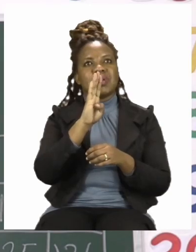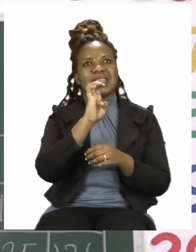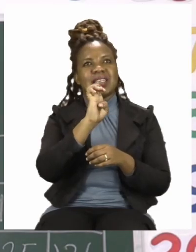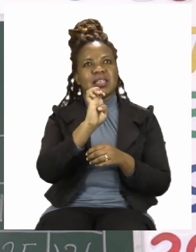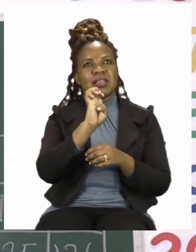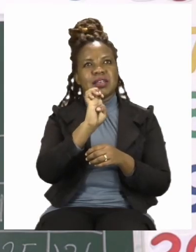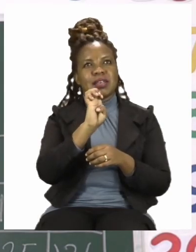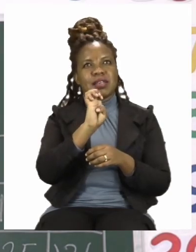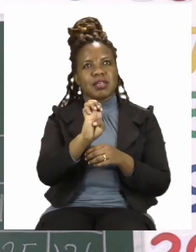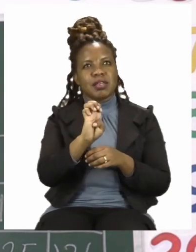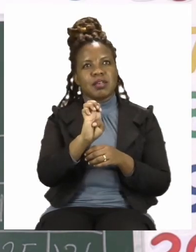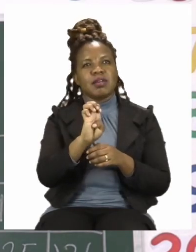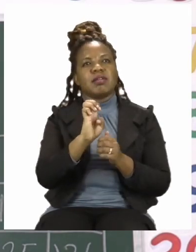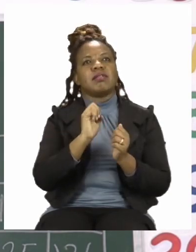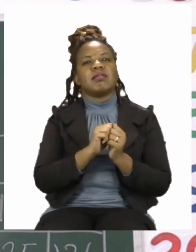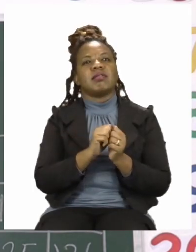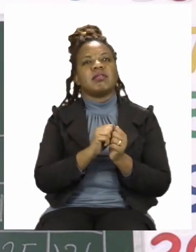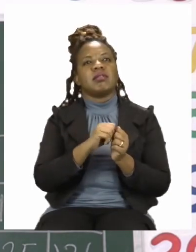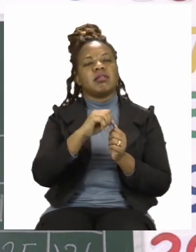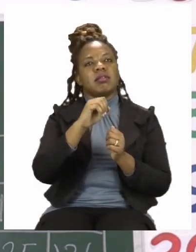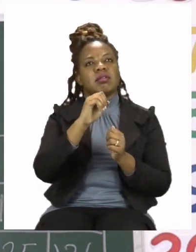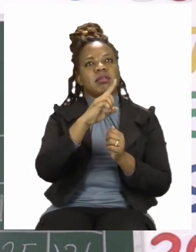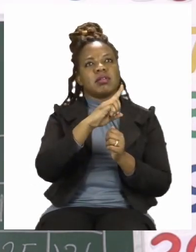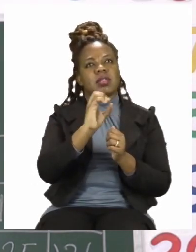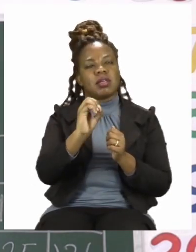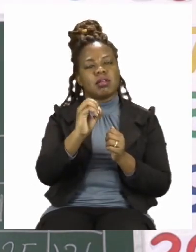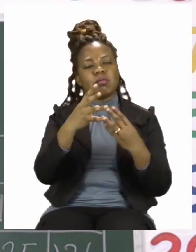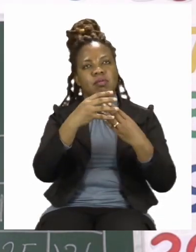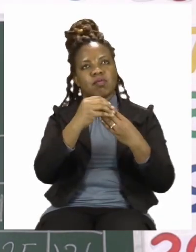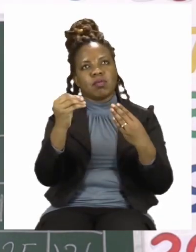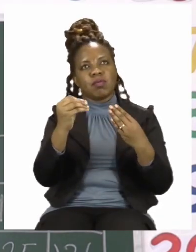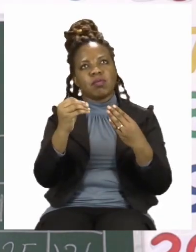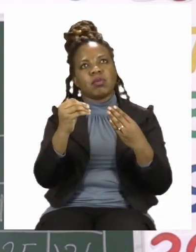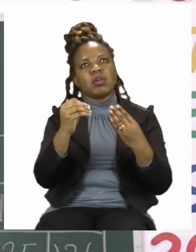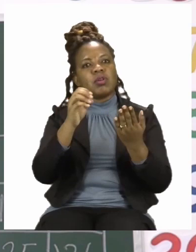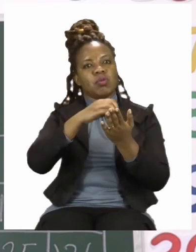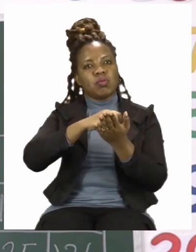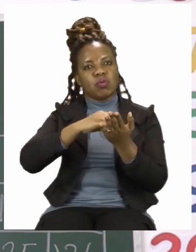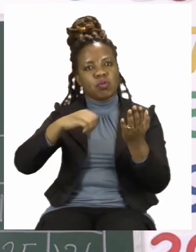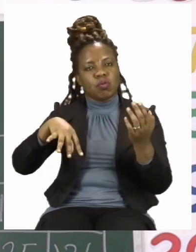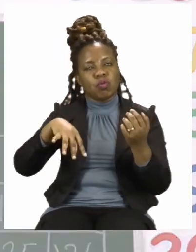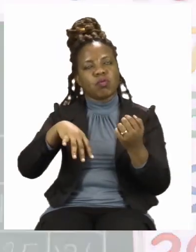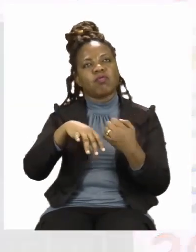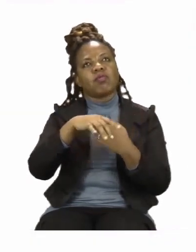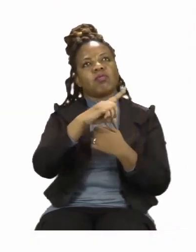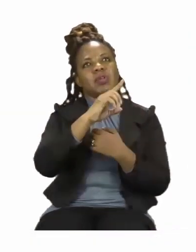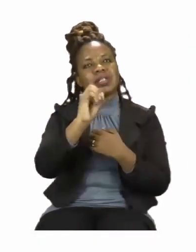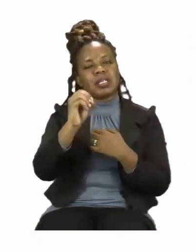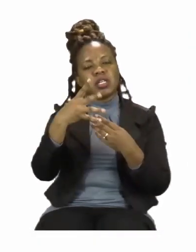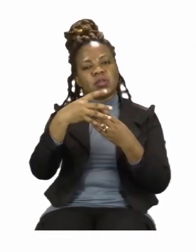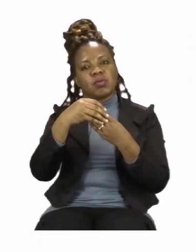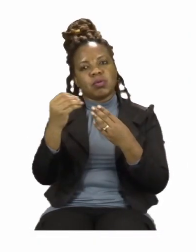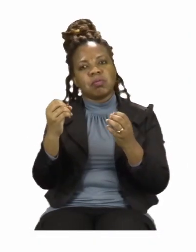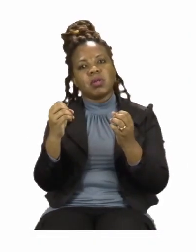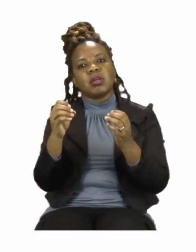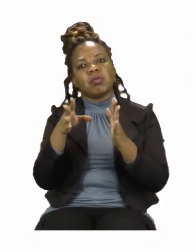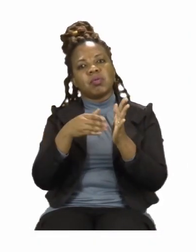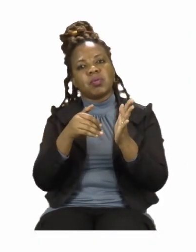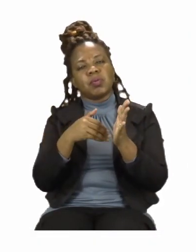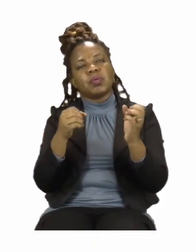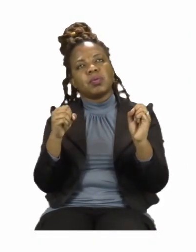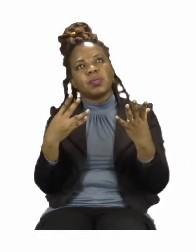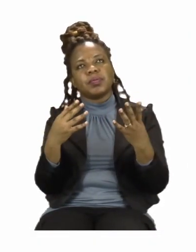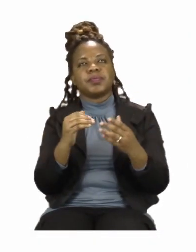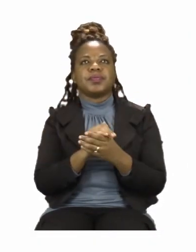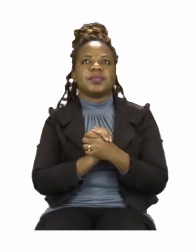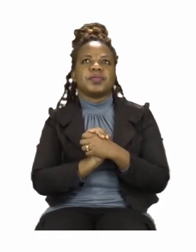and finding your change, I want you now to go to the next page, on page 18. On page 18, we are filling